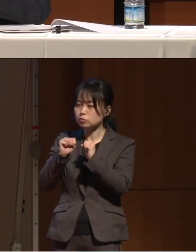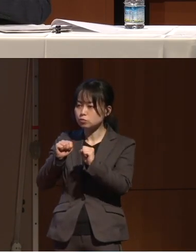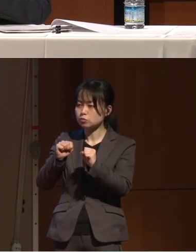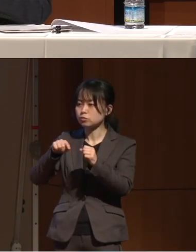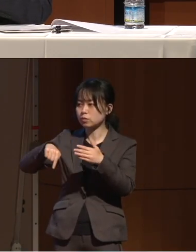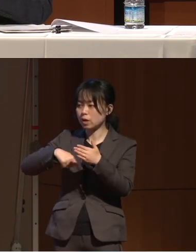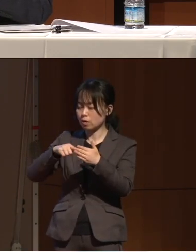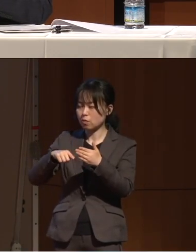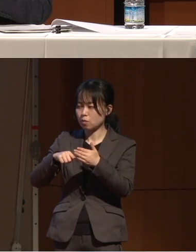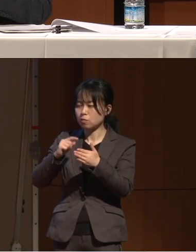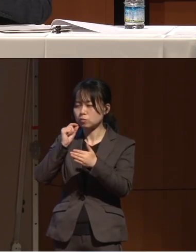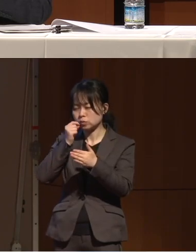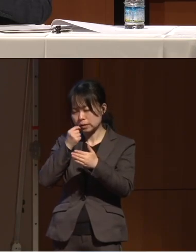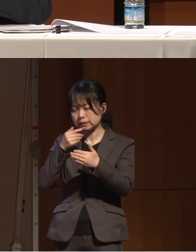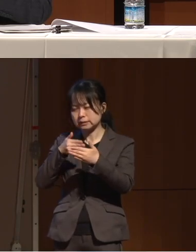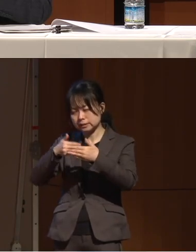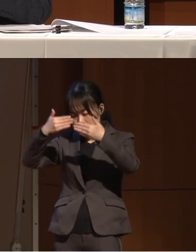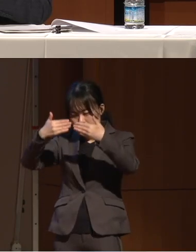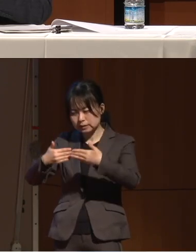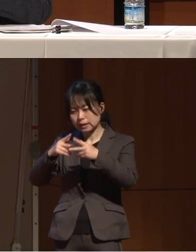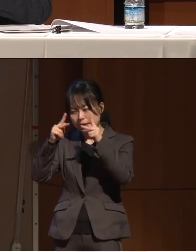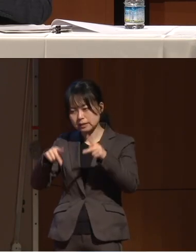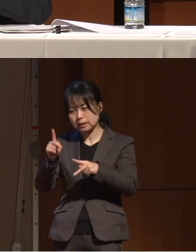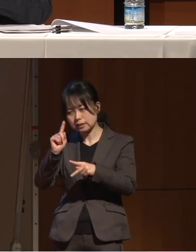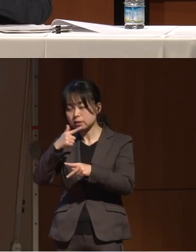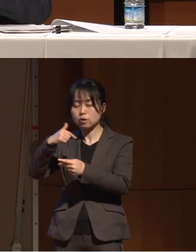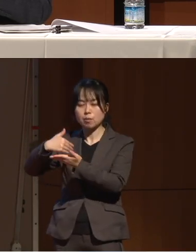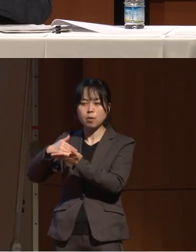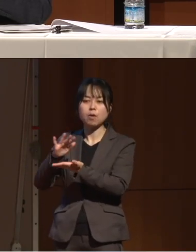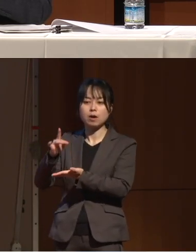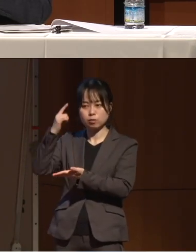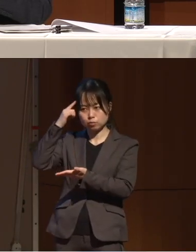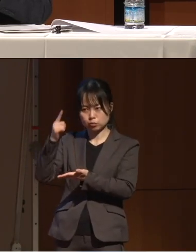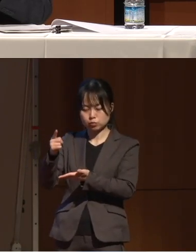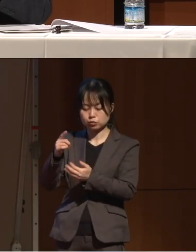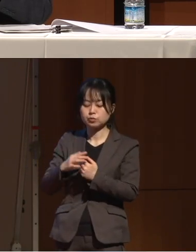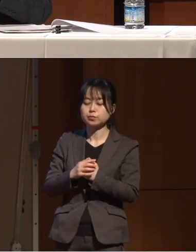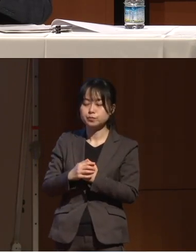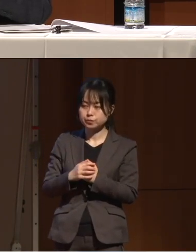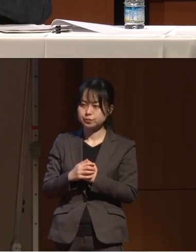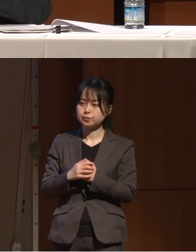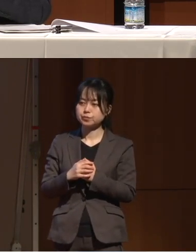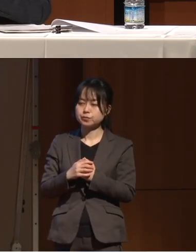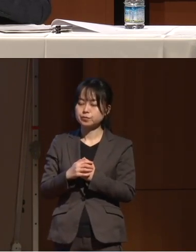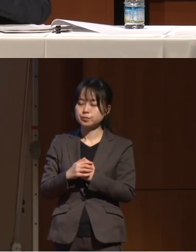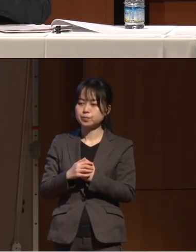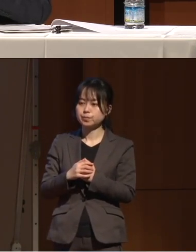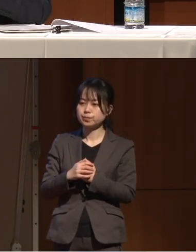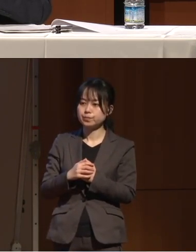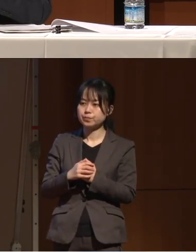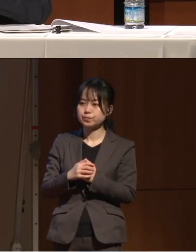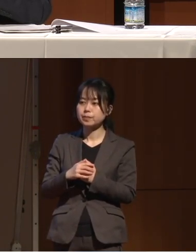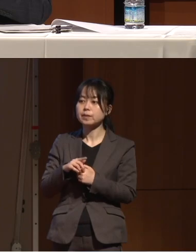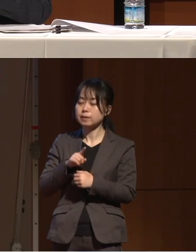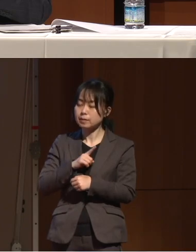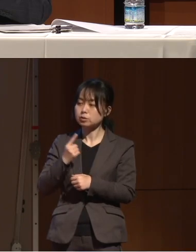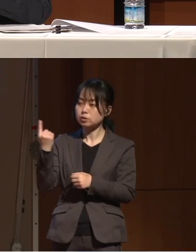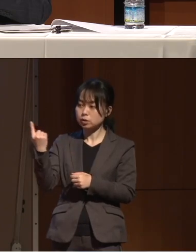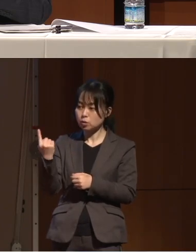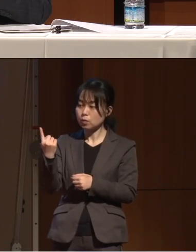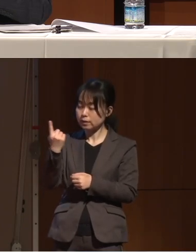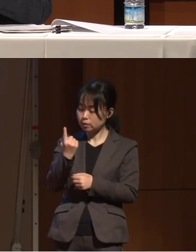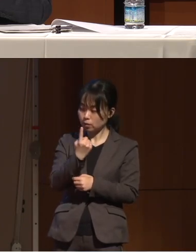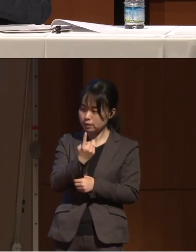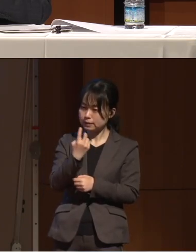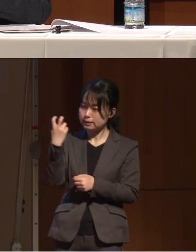Now, each panelist will give a short presentation, roughly 20 minutes, and rest of the time we